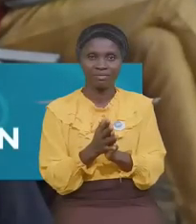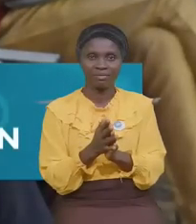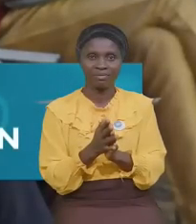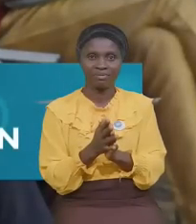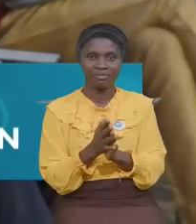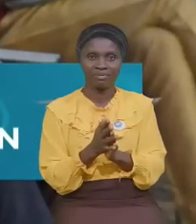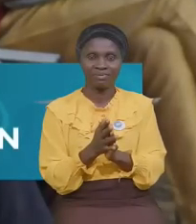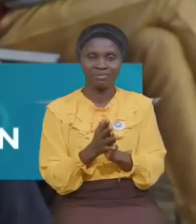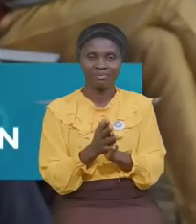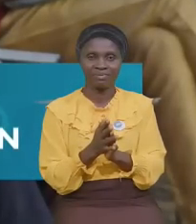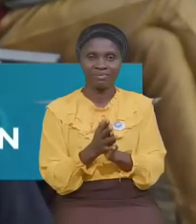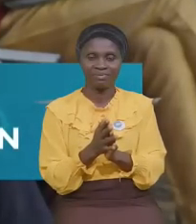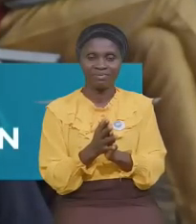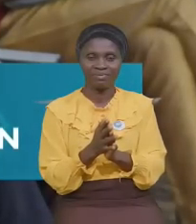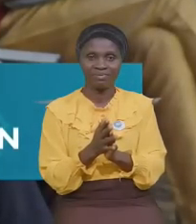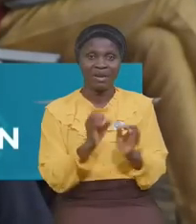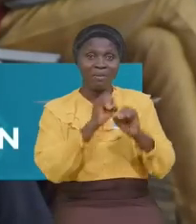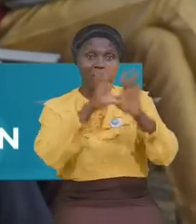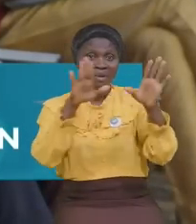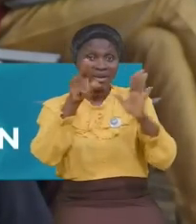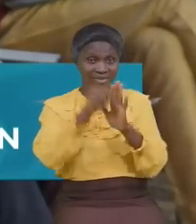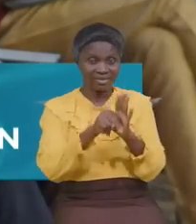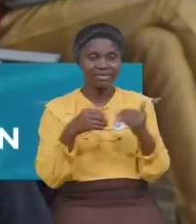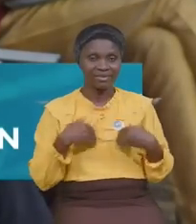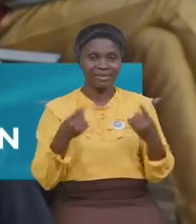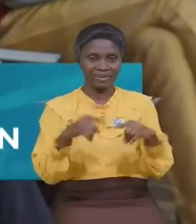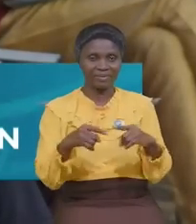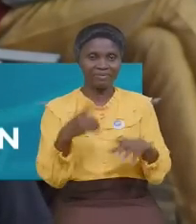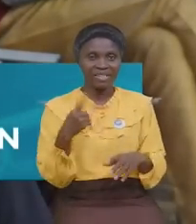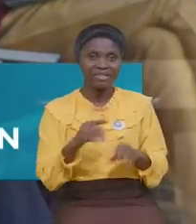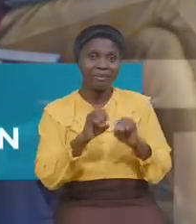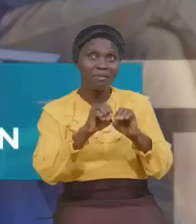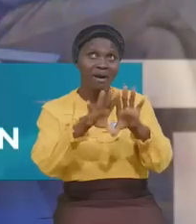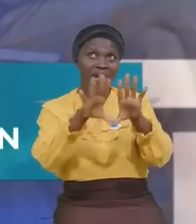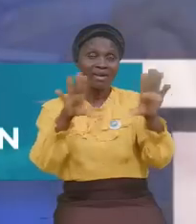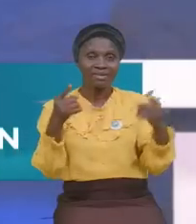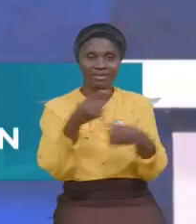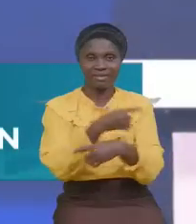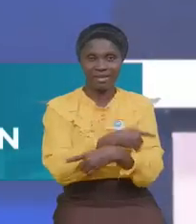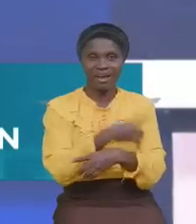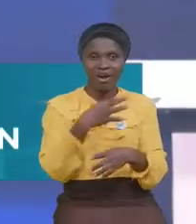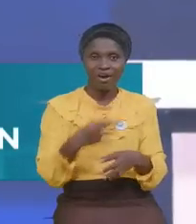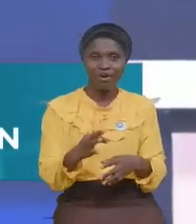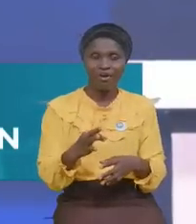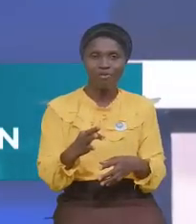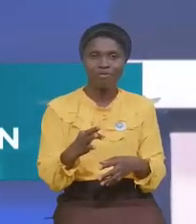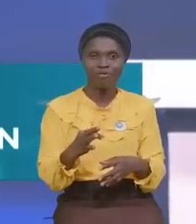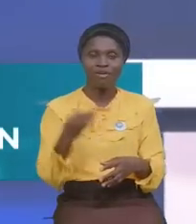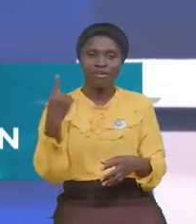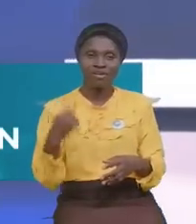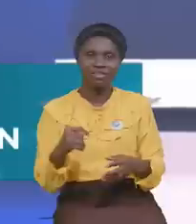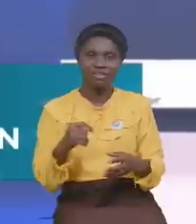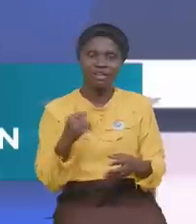Brightness is coming. The bright day of a glorious